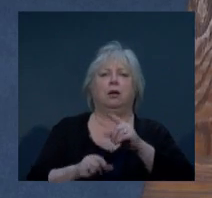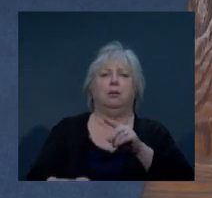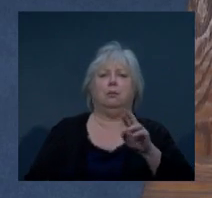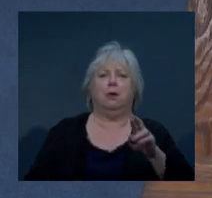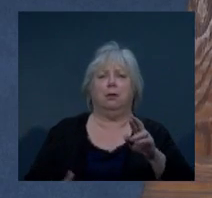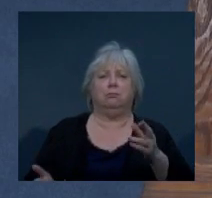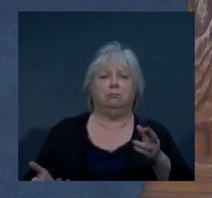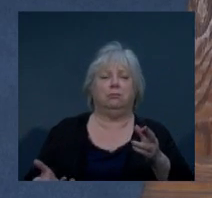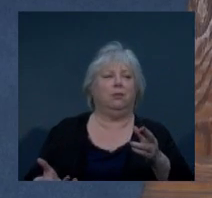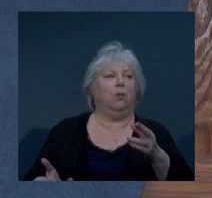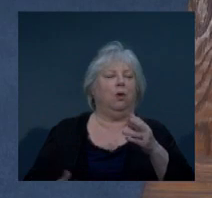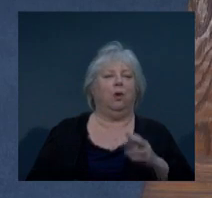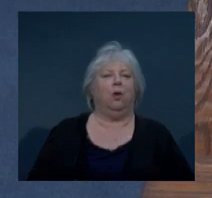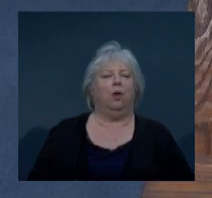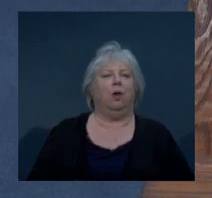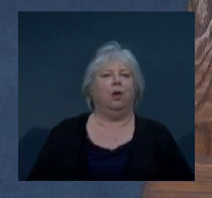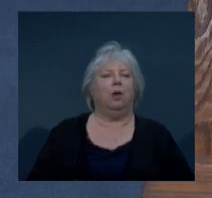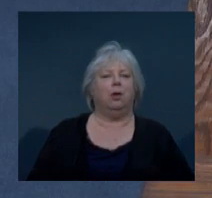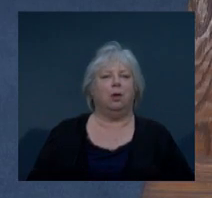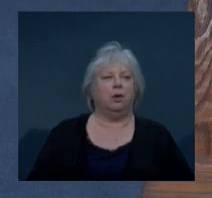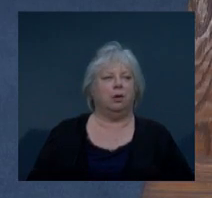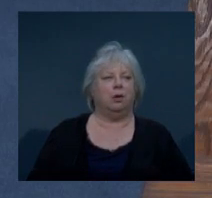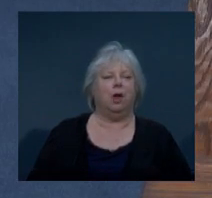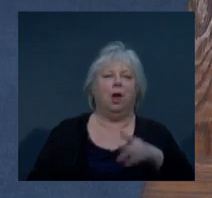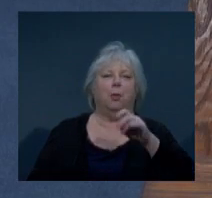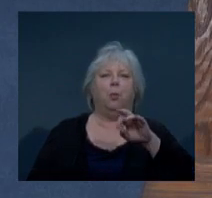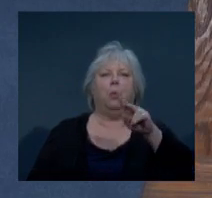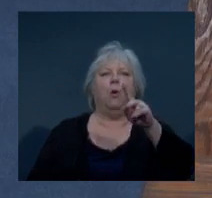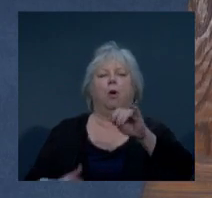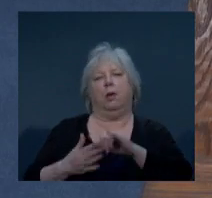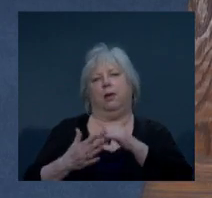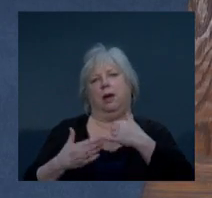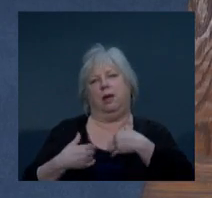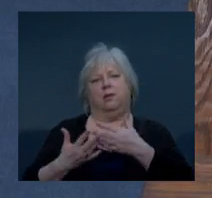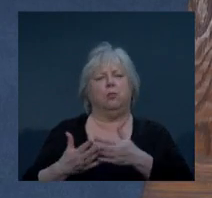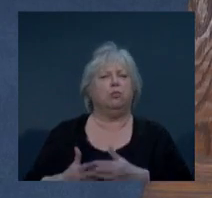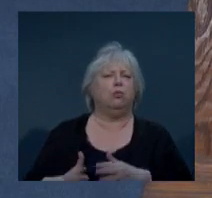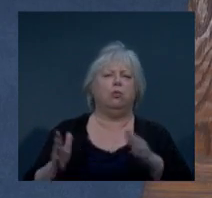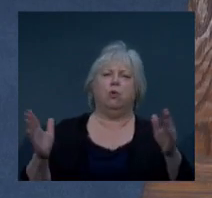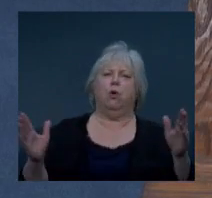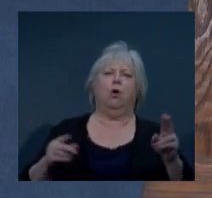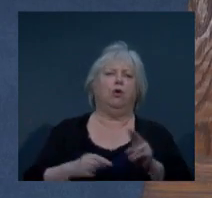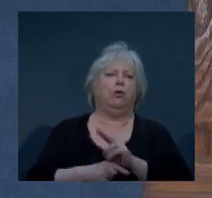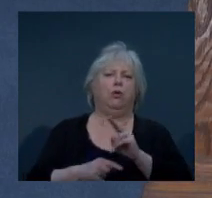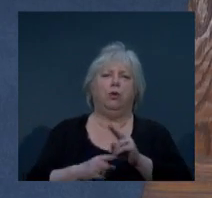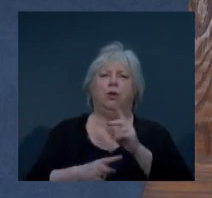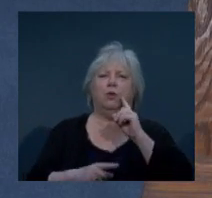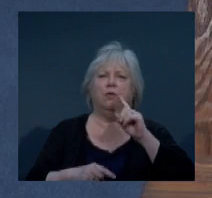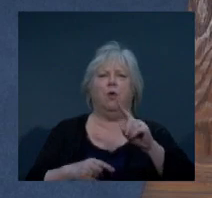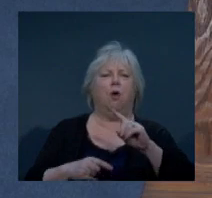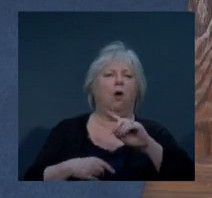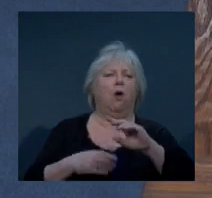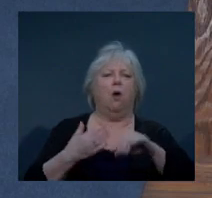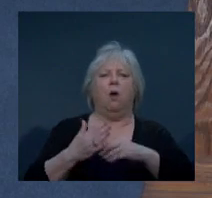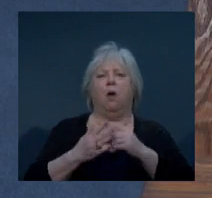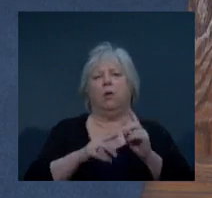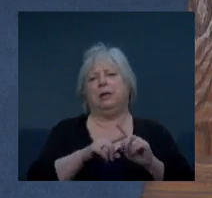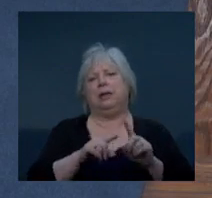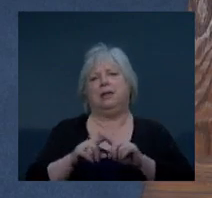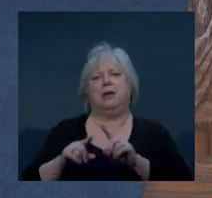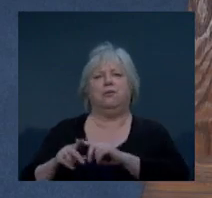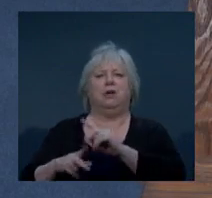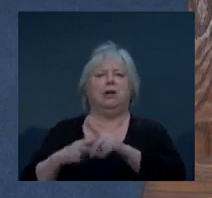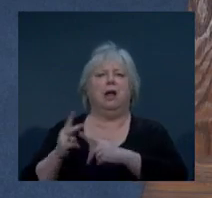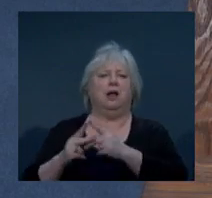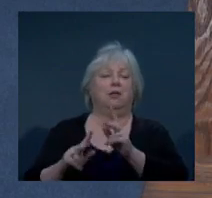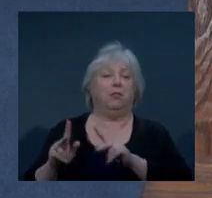Rock, one that has a broad use for people of all different backgrounds. Right now